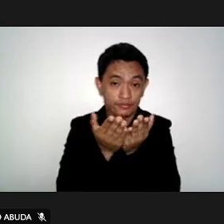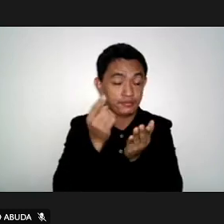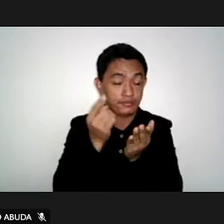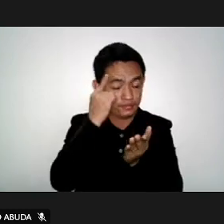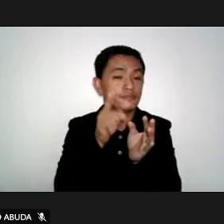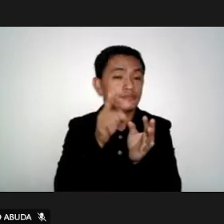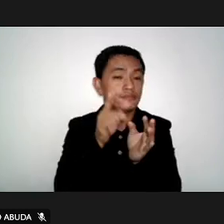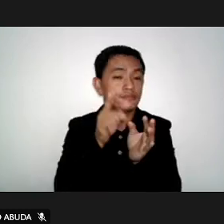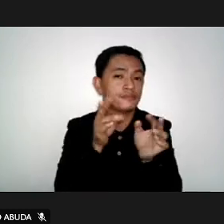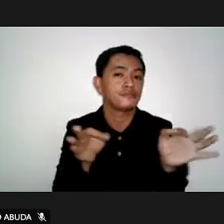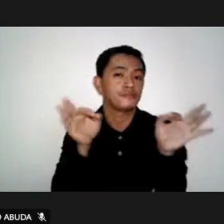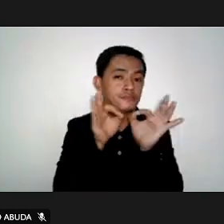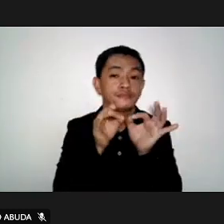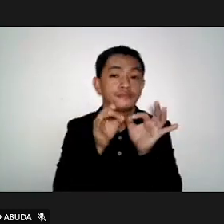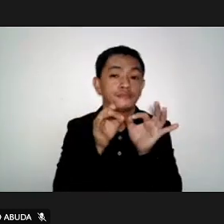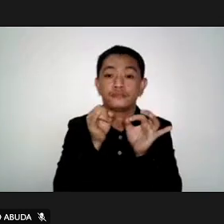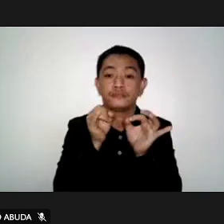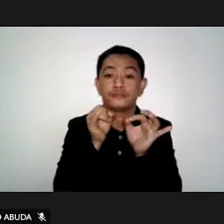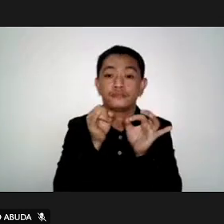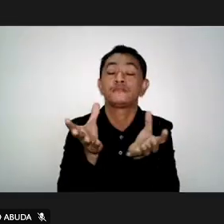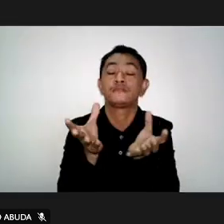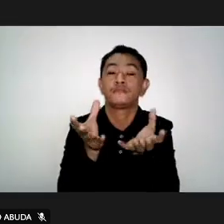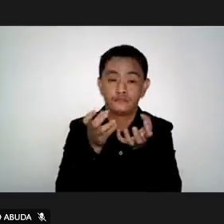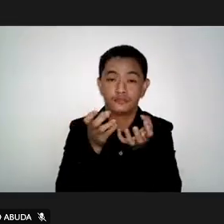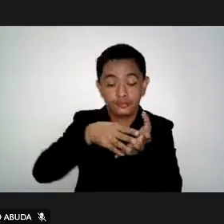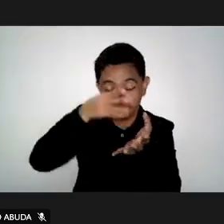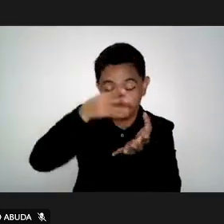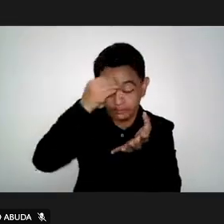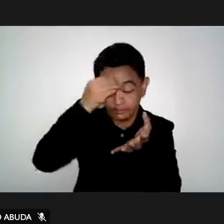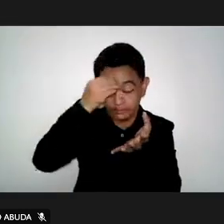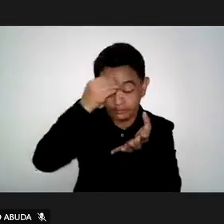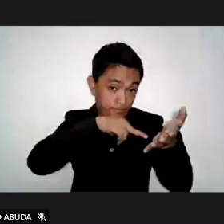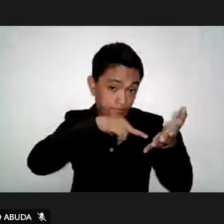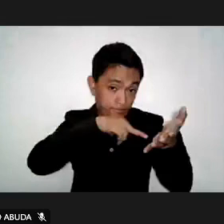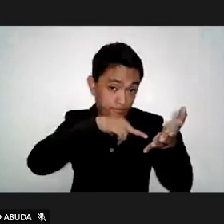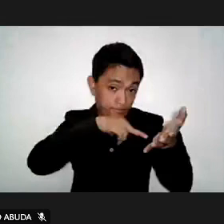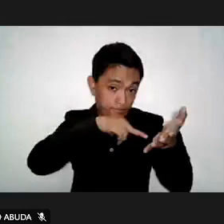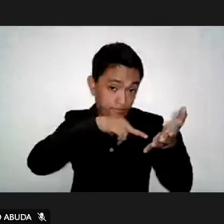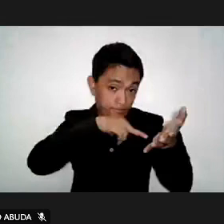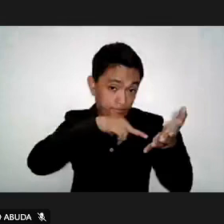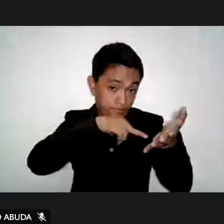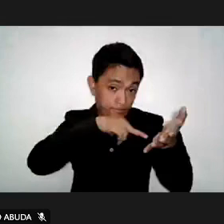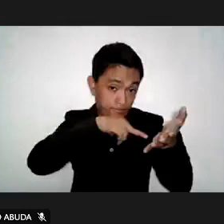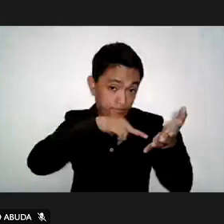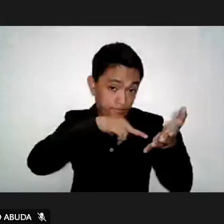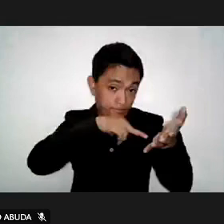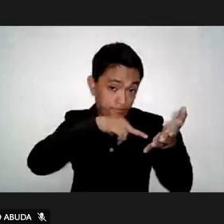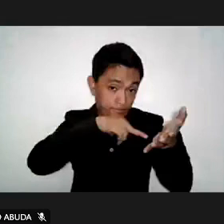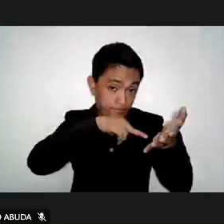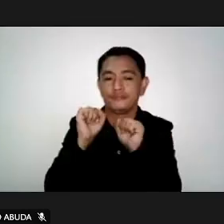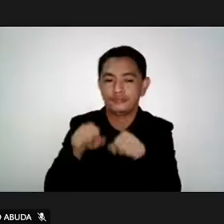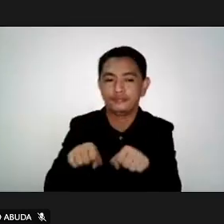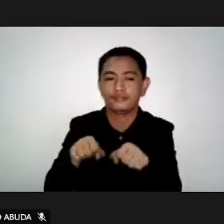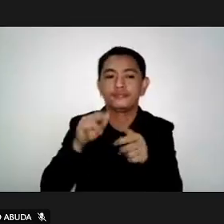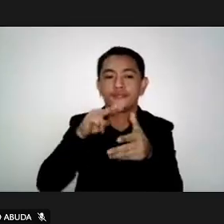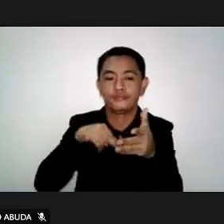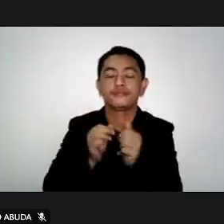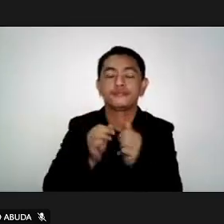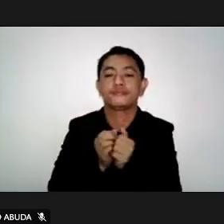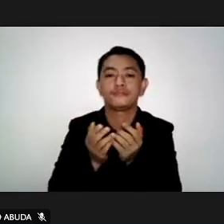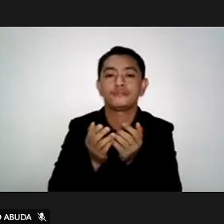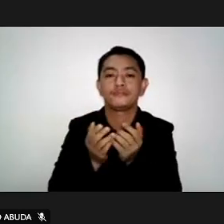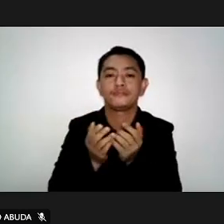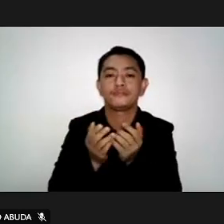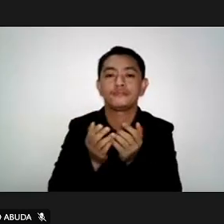I think yung accessibility of books, I think that's very important. Kasi if we want them to really learn how to